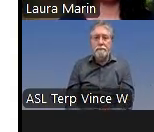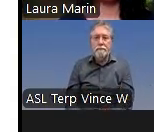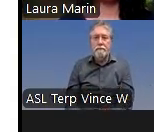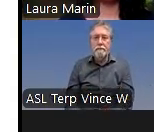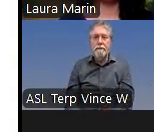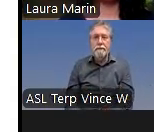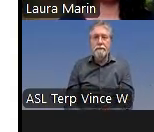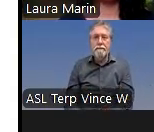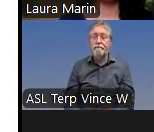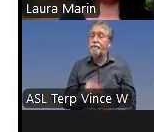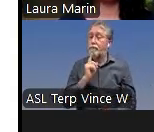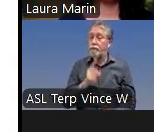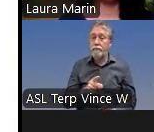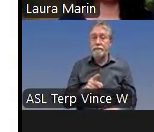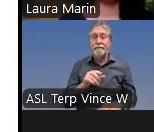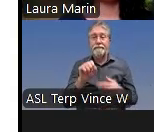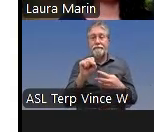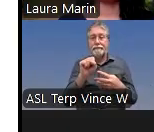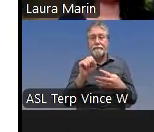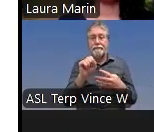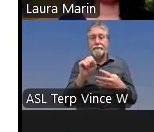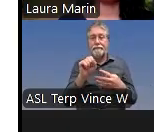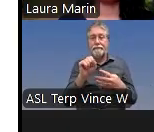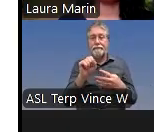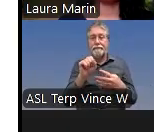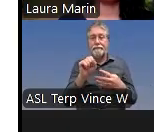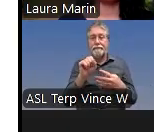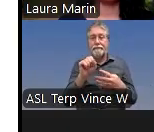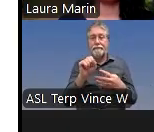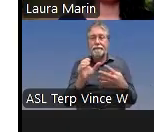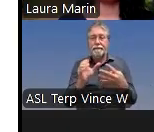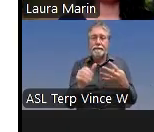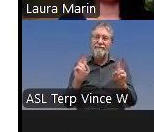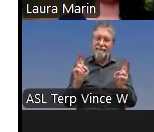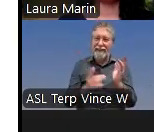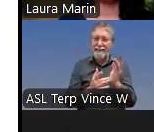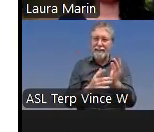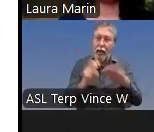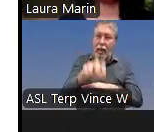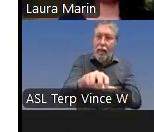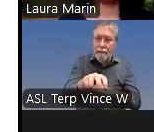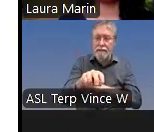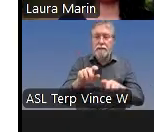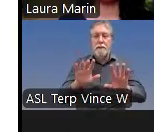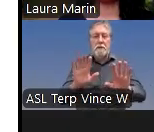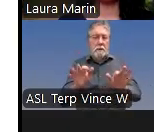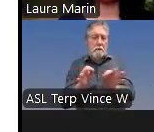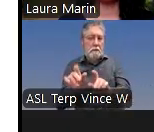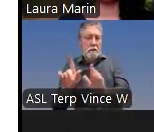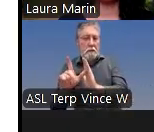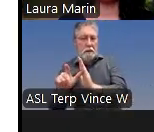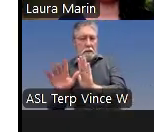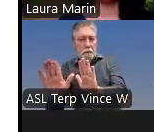So the bottom line was SCAN, and it was a little bit ahead of its time, and I'll touch on that in a second here. But you get the data